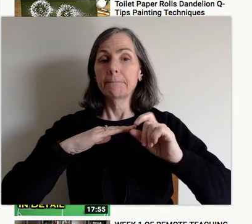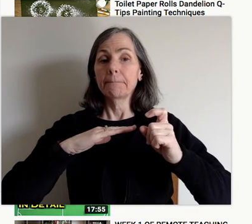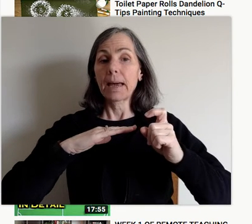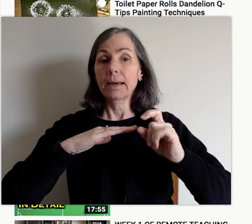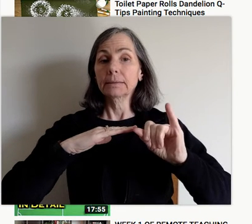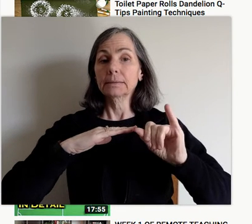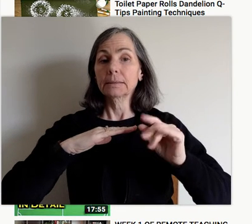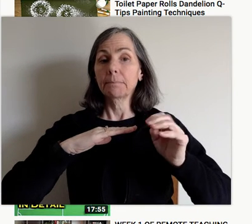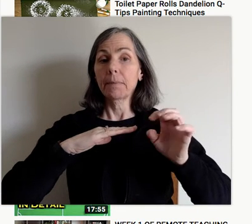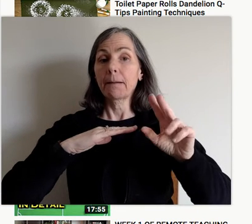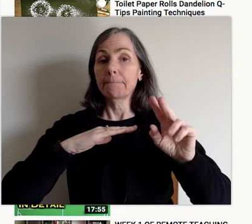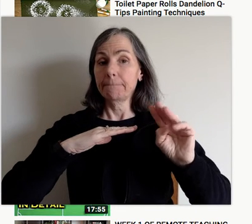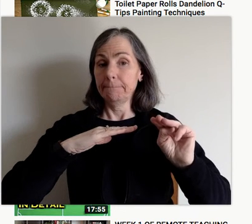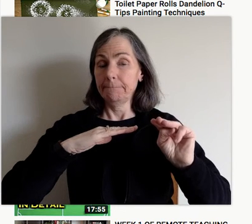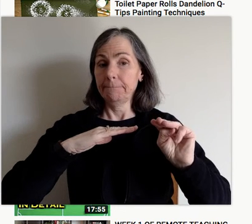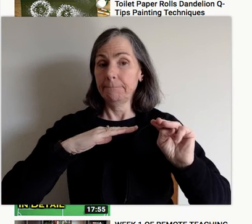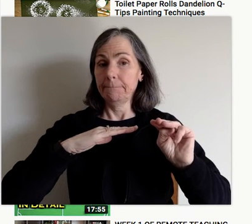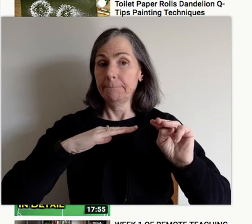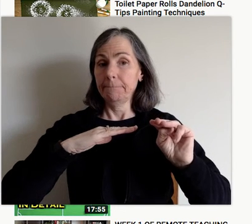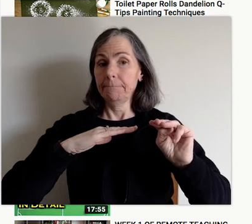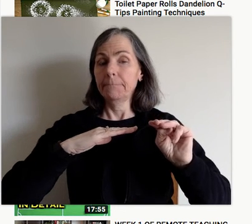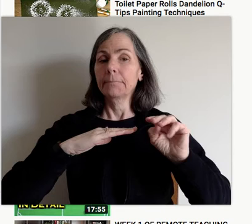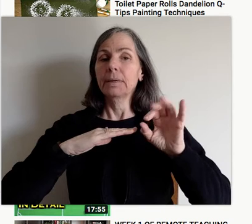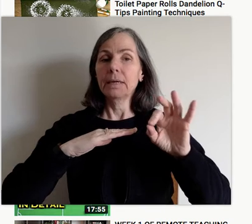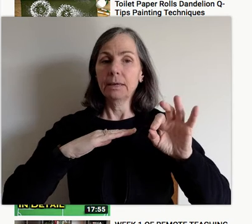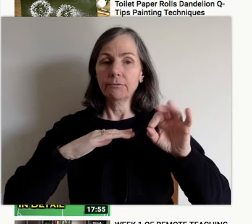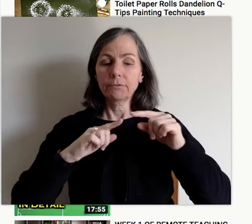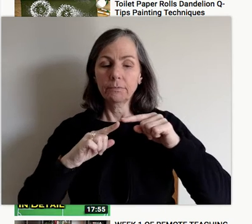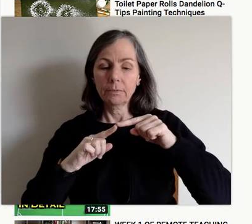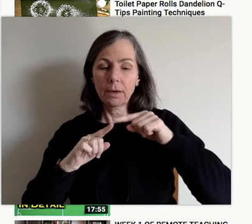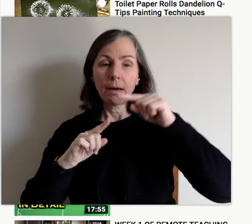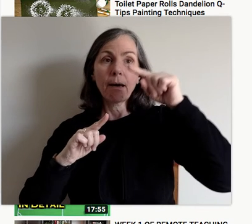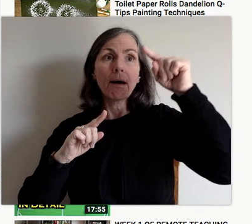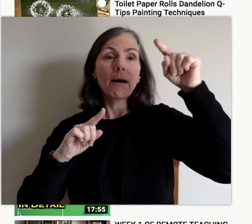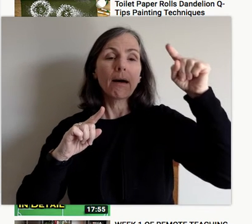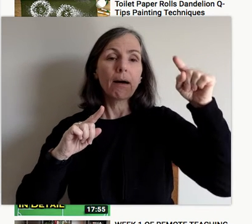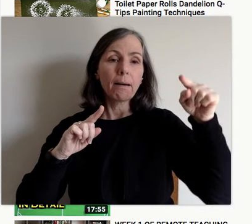when the graph has a high point.